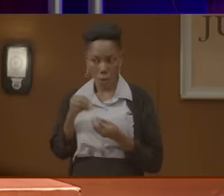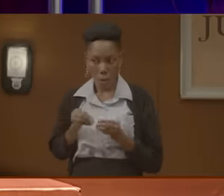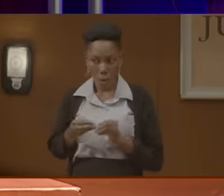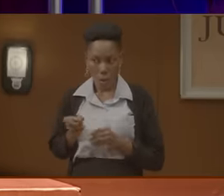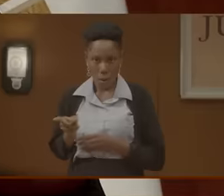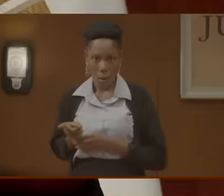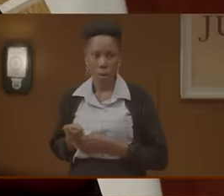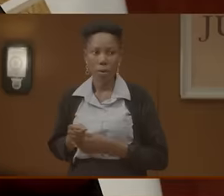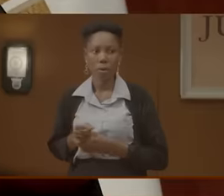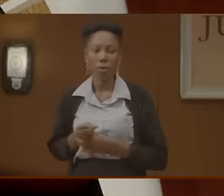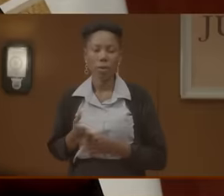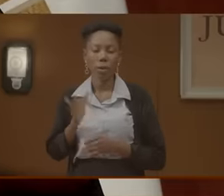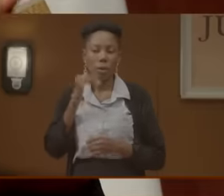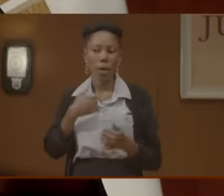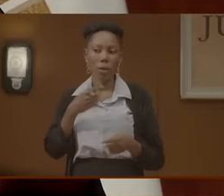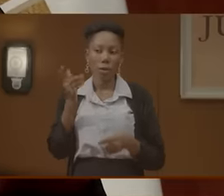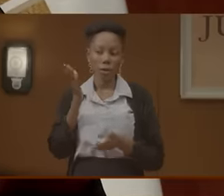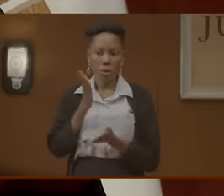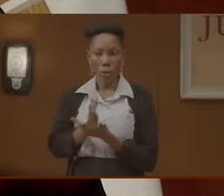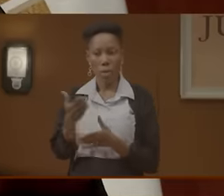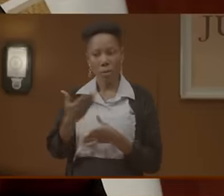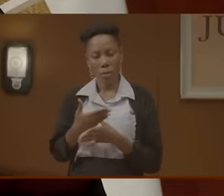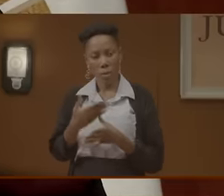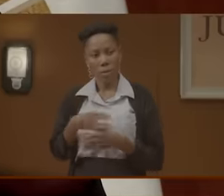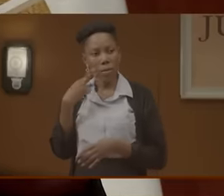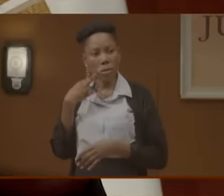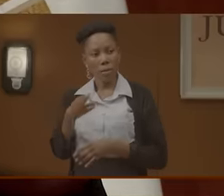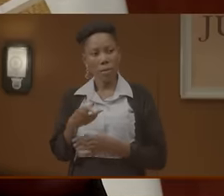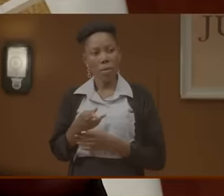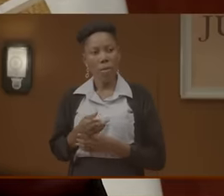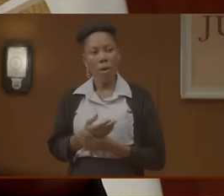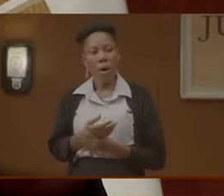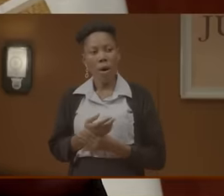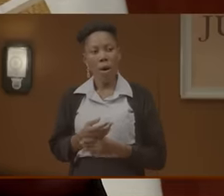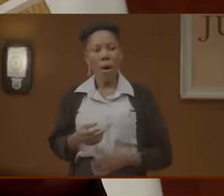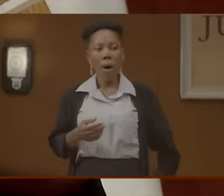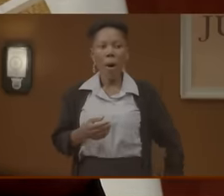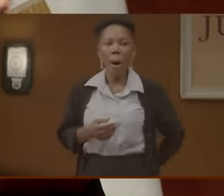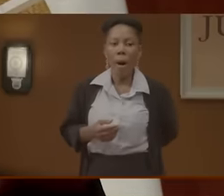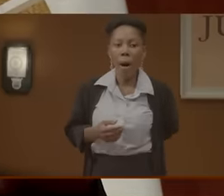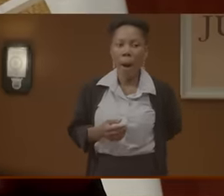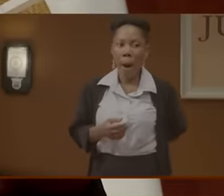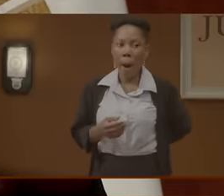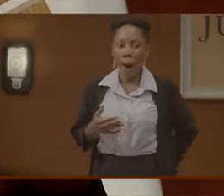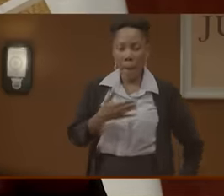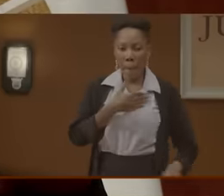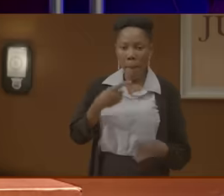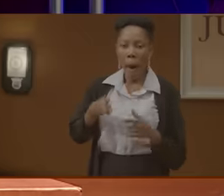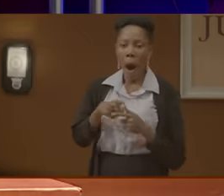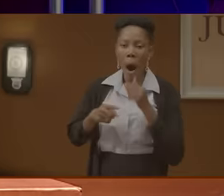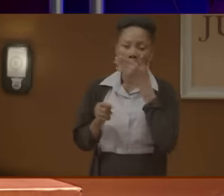you, they'll have to stop disturbing, you know. And... When do you have a mind to sort it